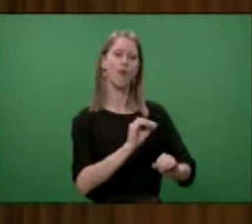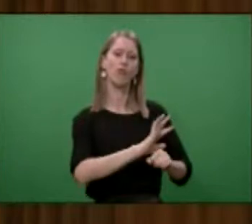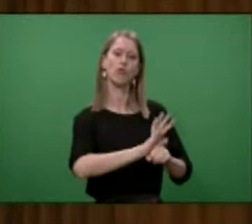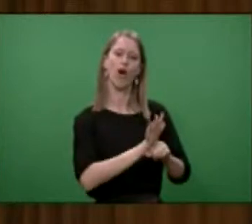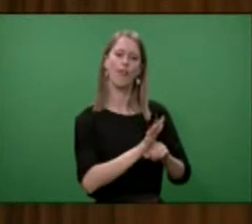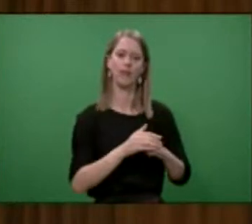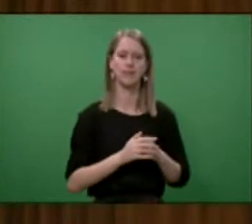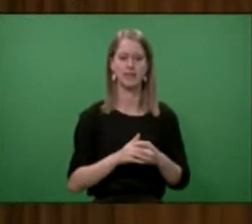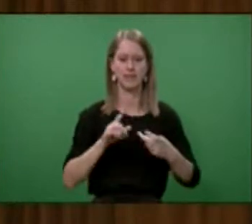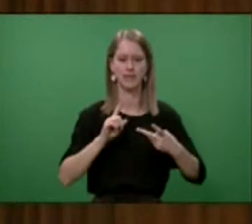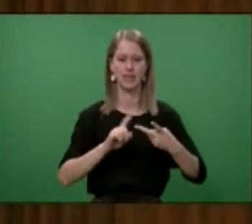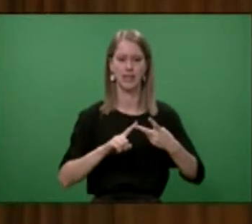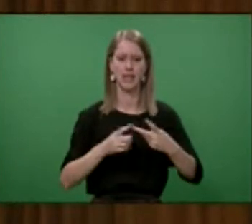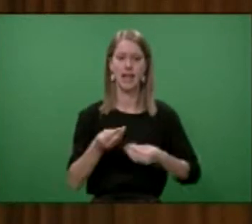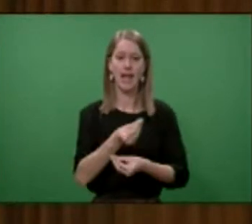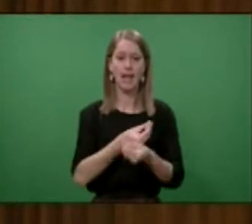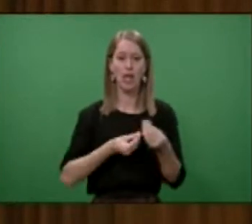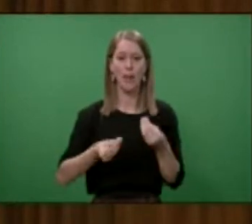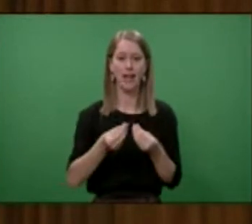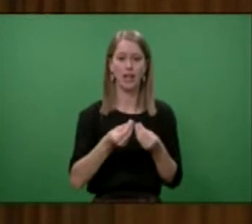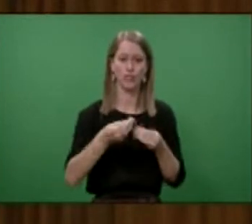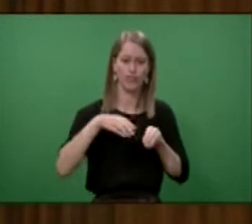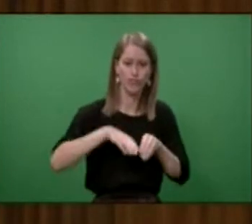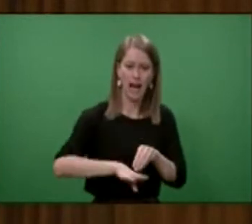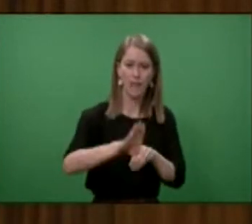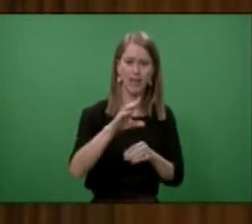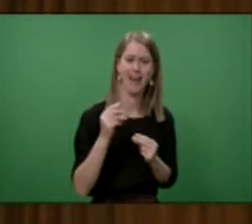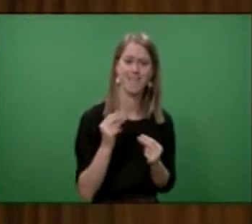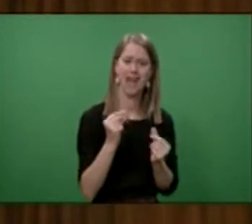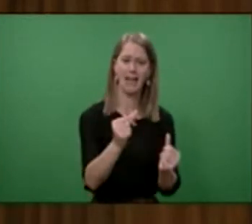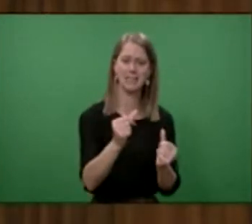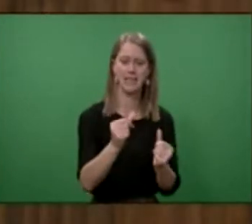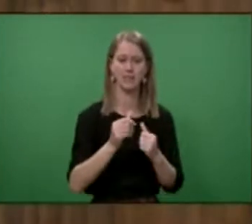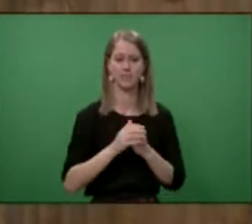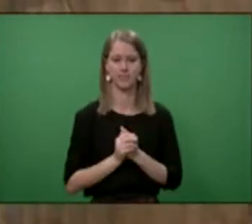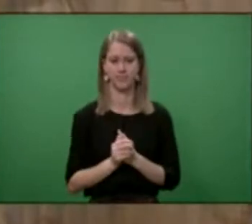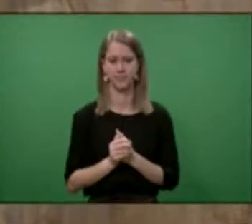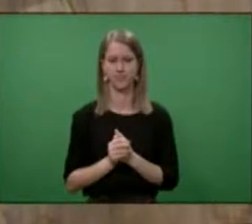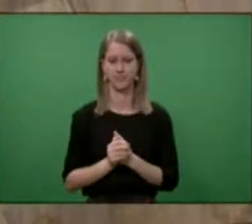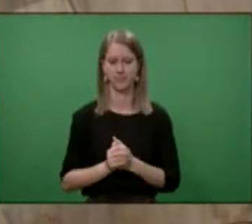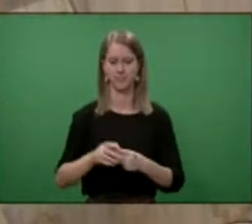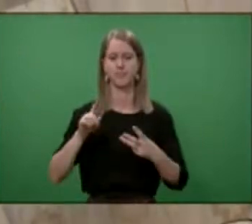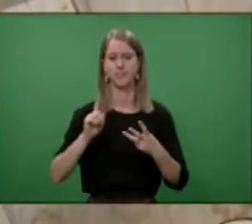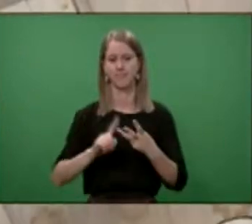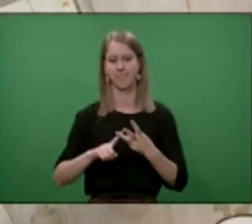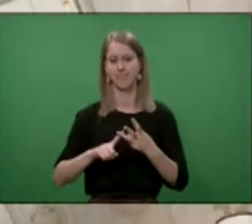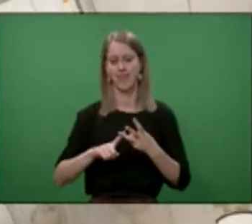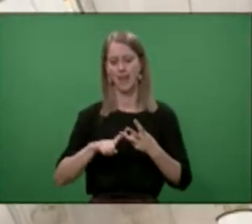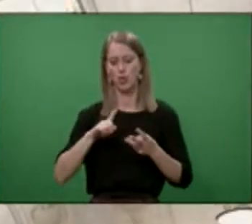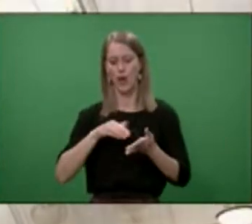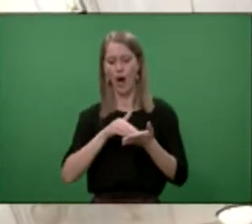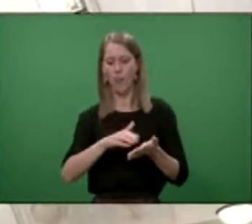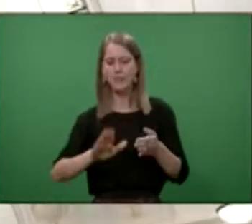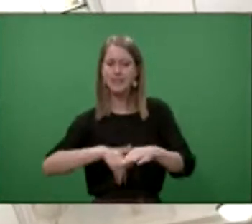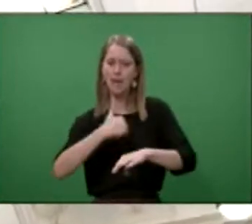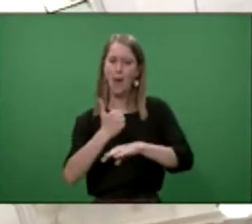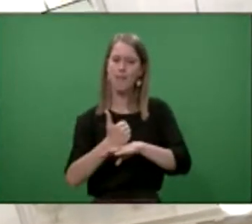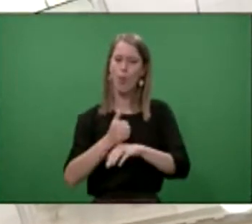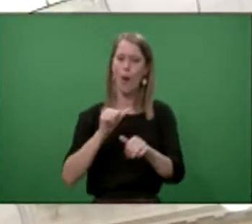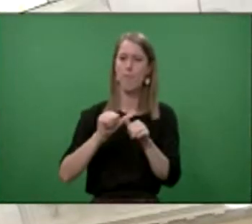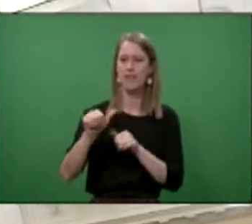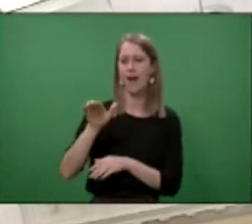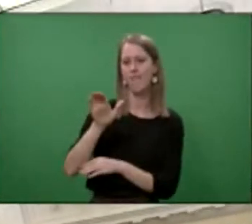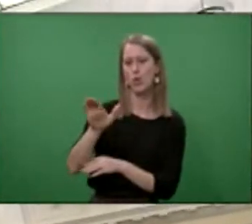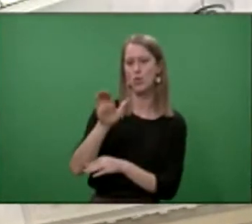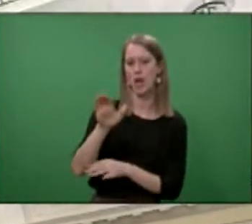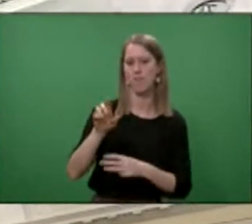to accelerate our economic recovery, to lay the foundations for a better future. The scale